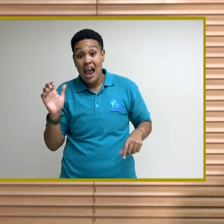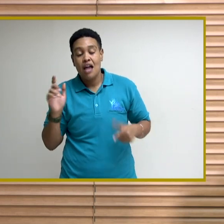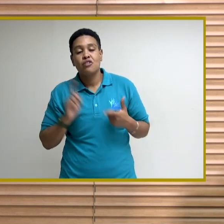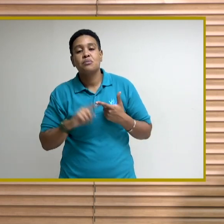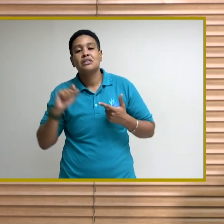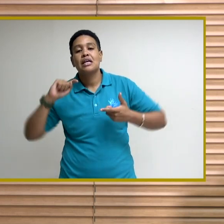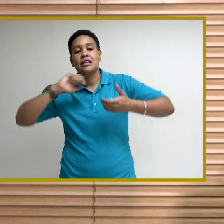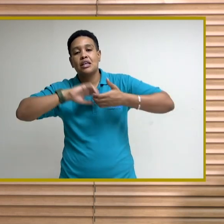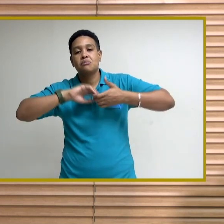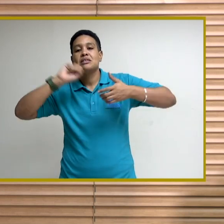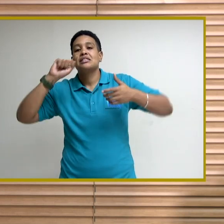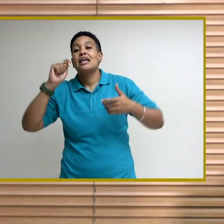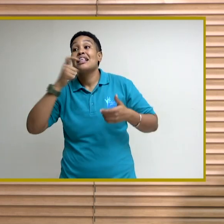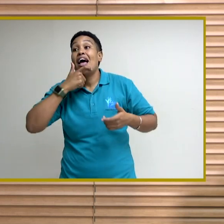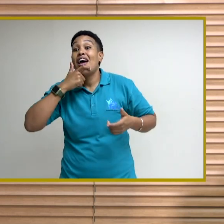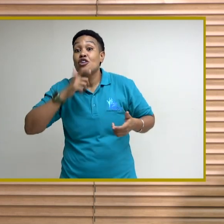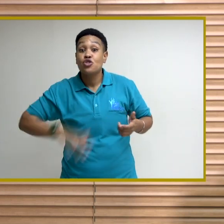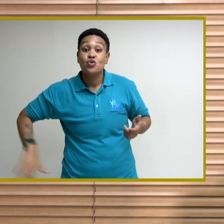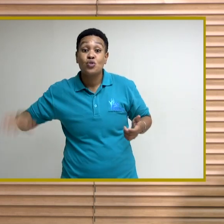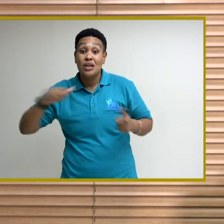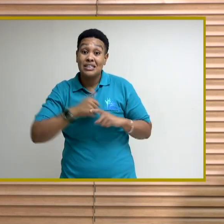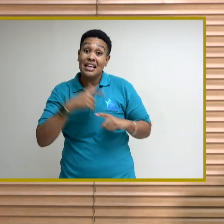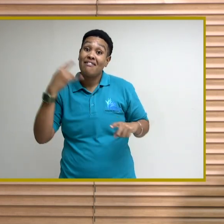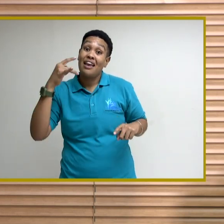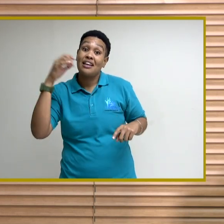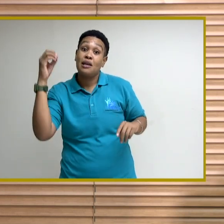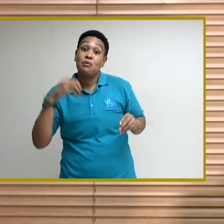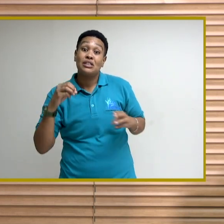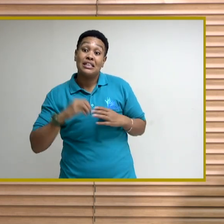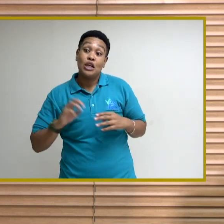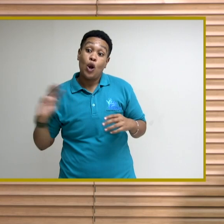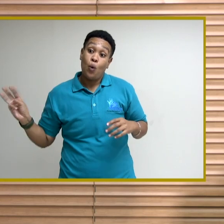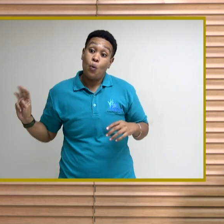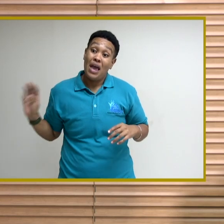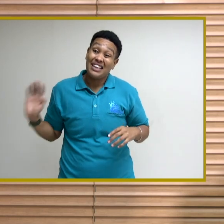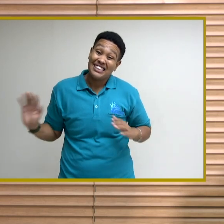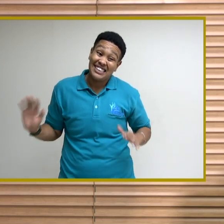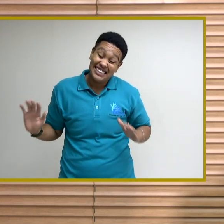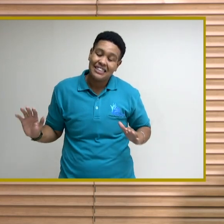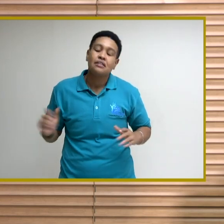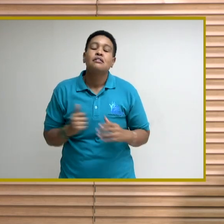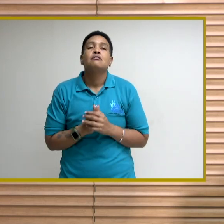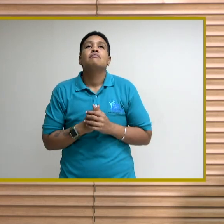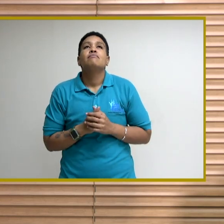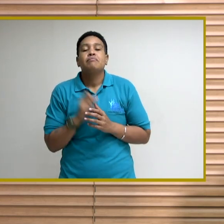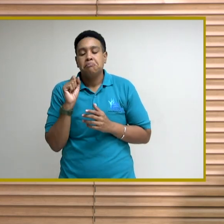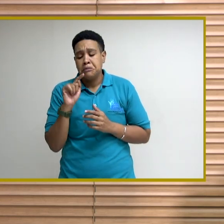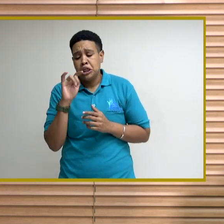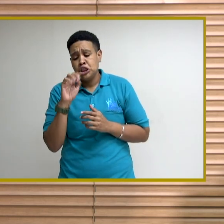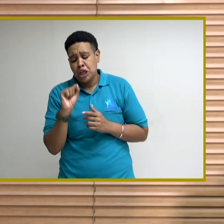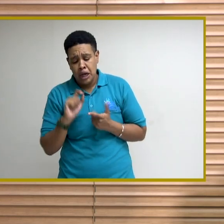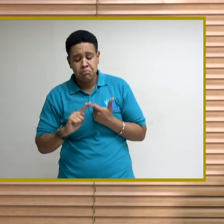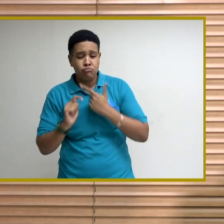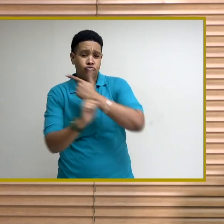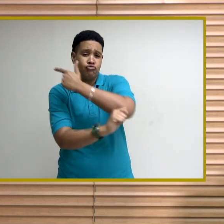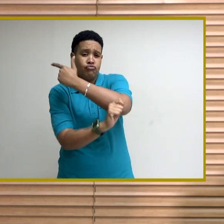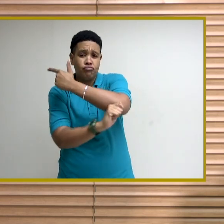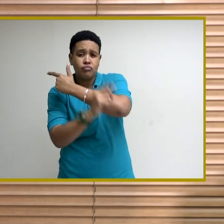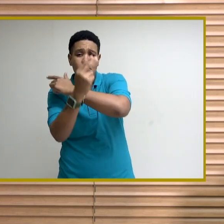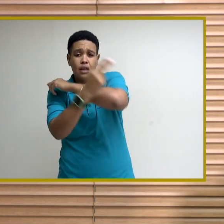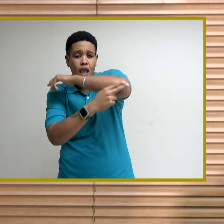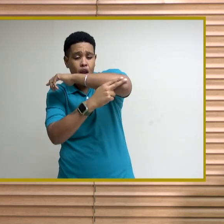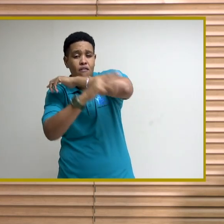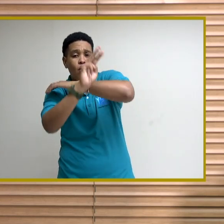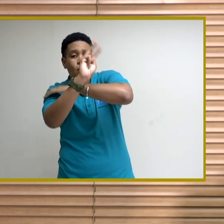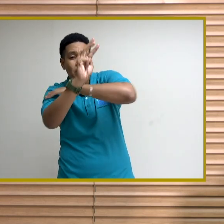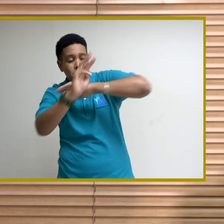St. Thomas, St. Andrew region, 18% in the Western region, that would be St. James, Trelawney, Hanover, and